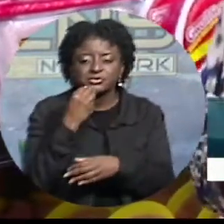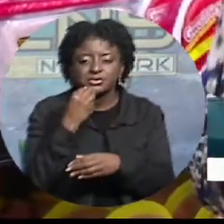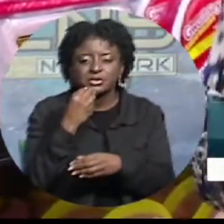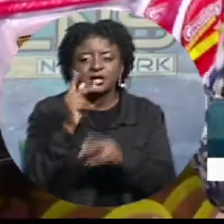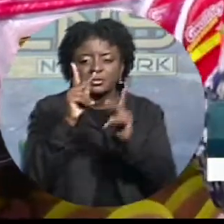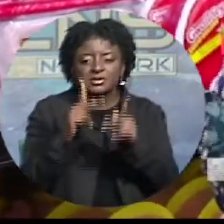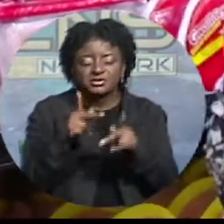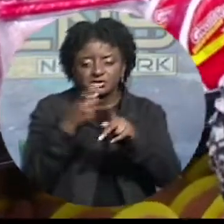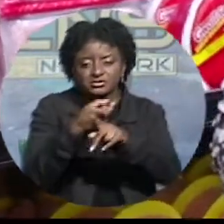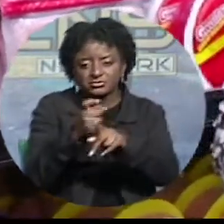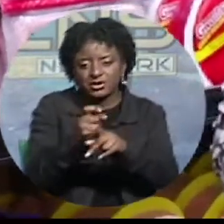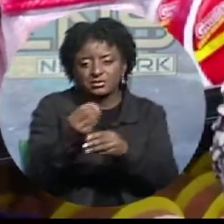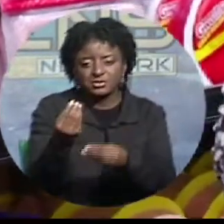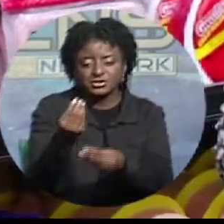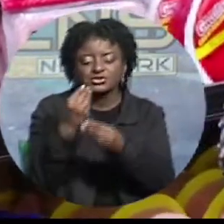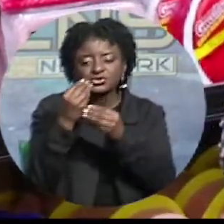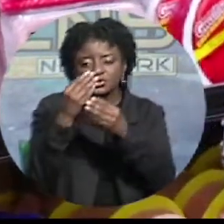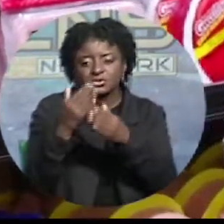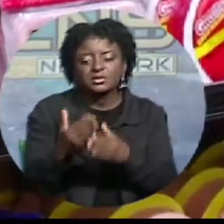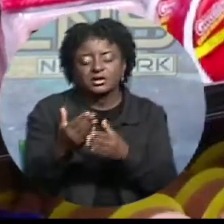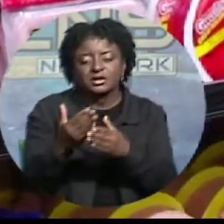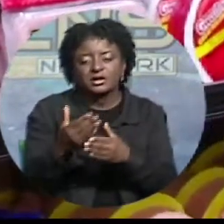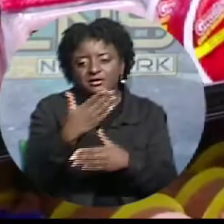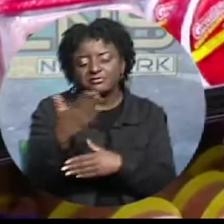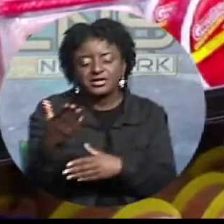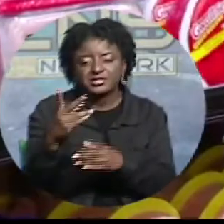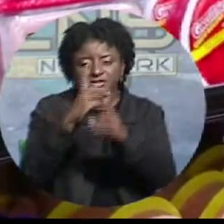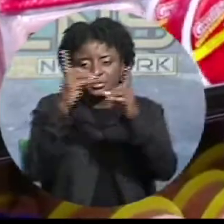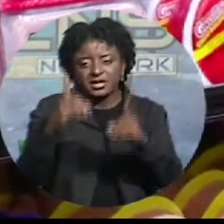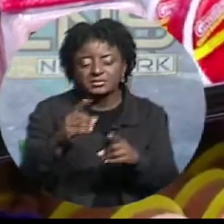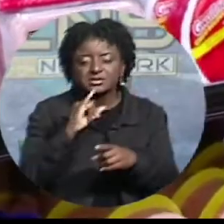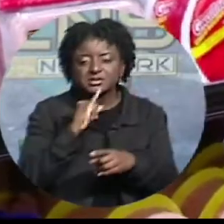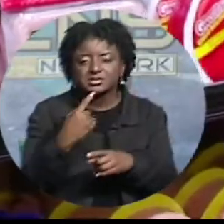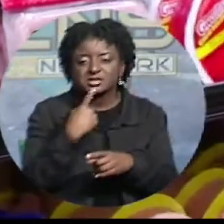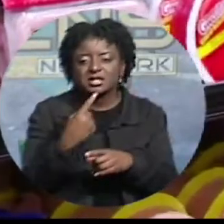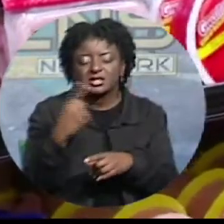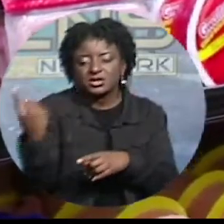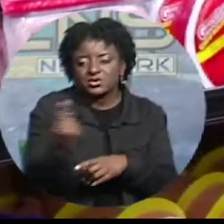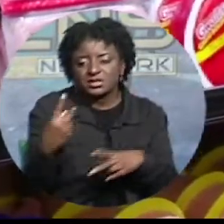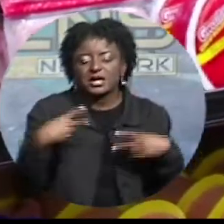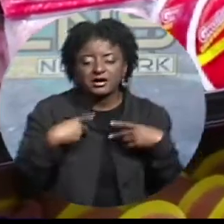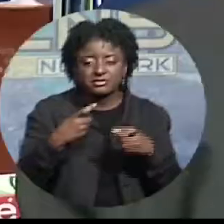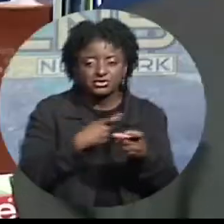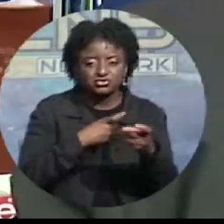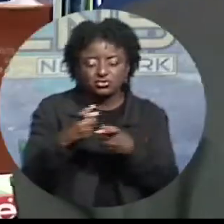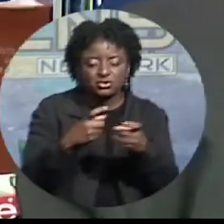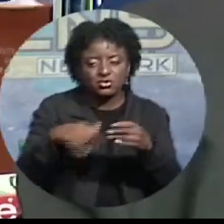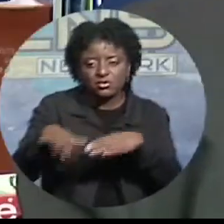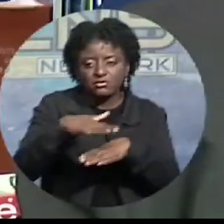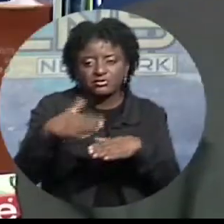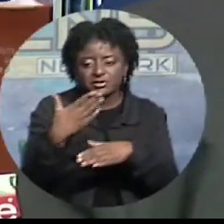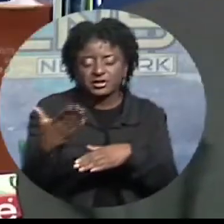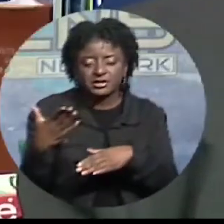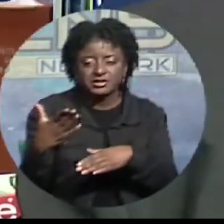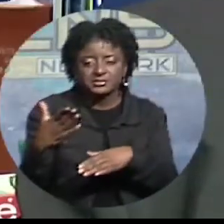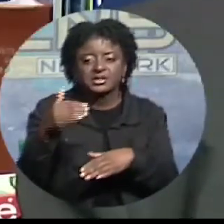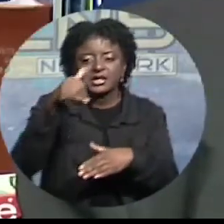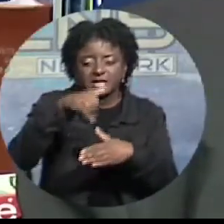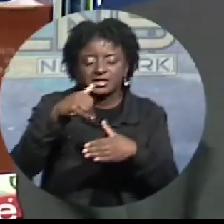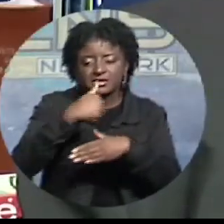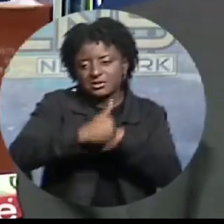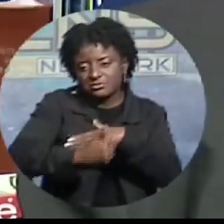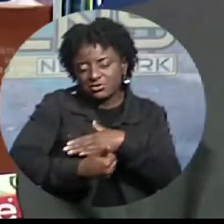Department say they only have control over items that fall under the bread and basket category. With respect to